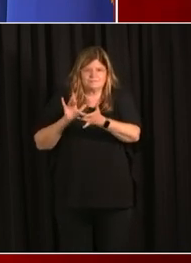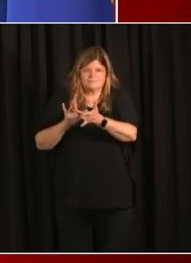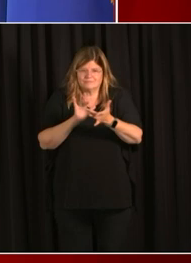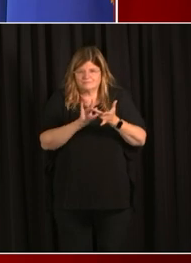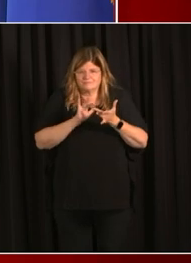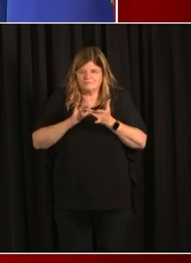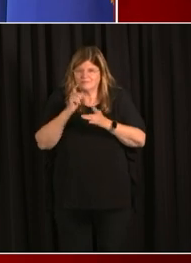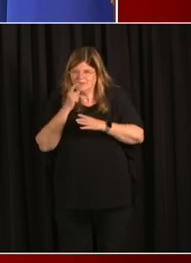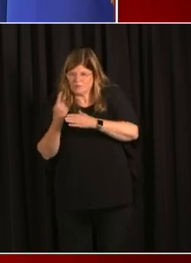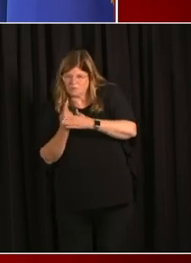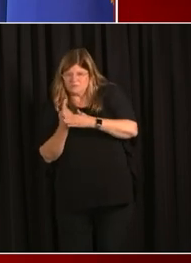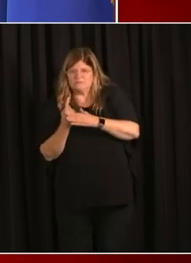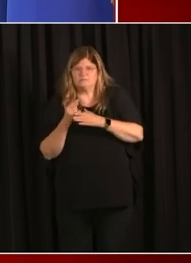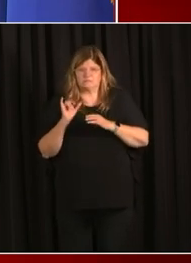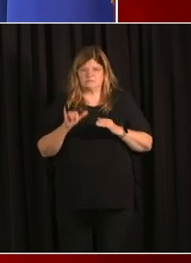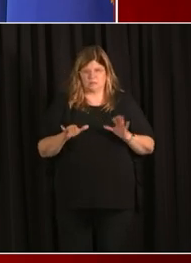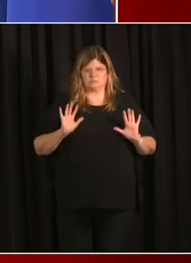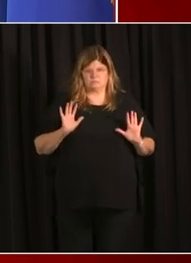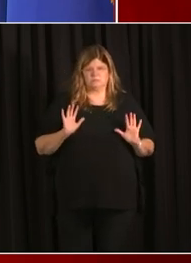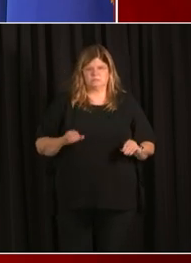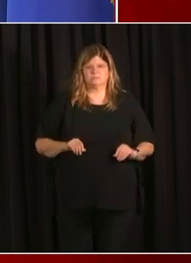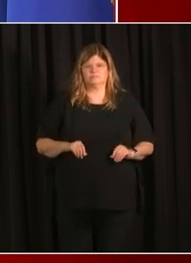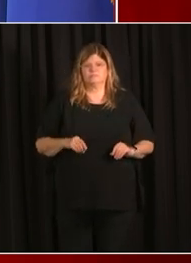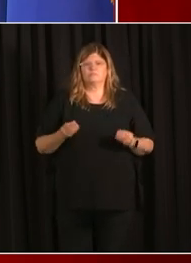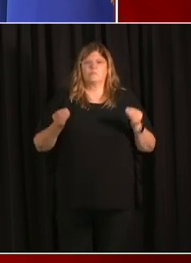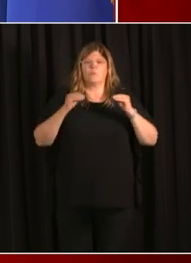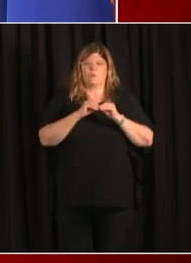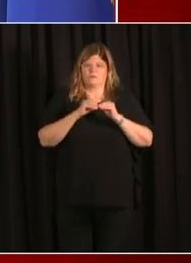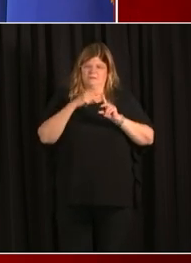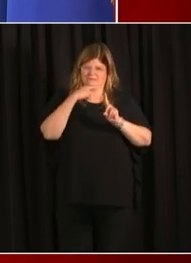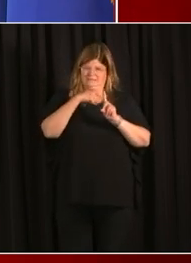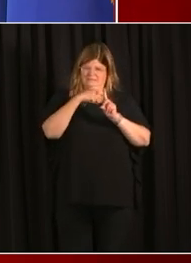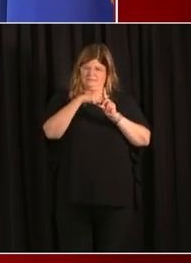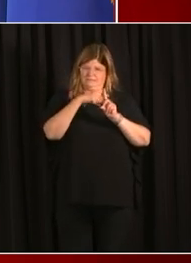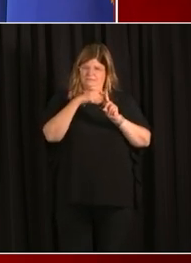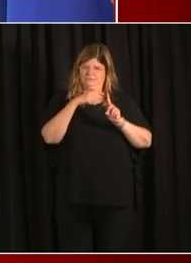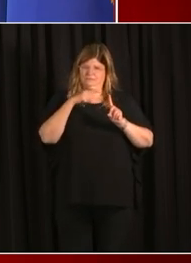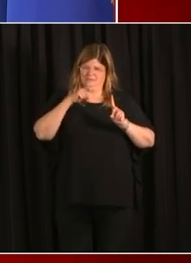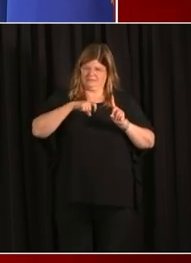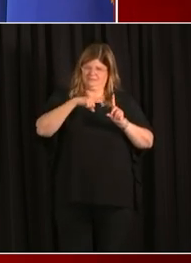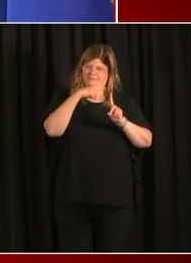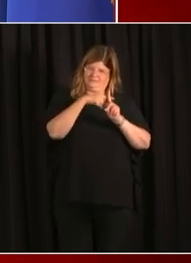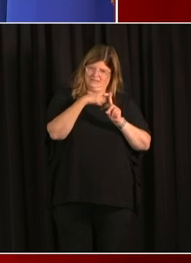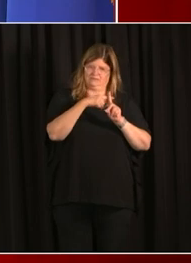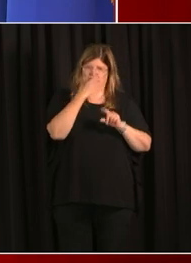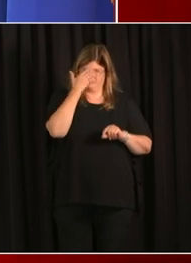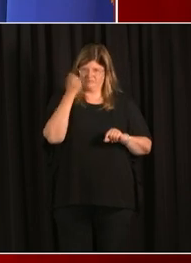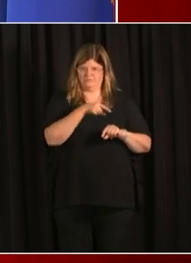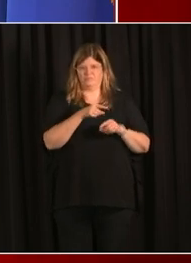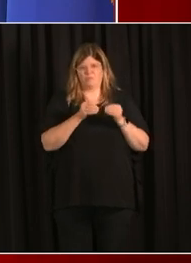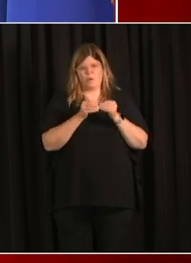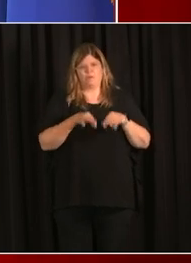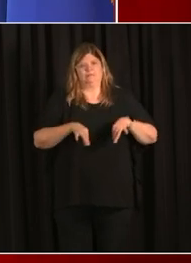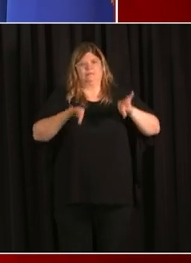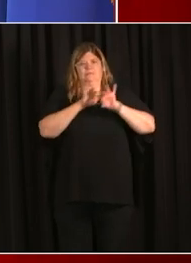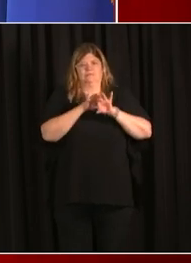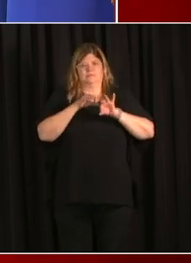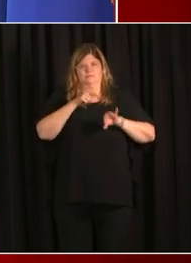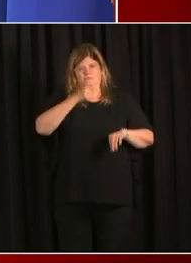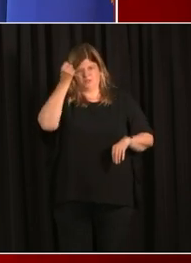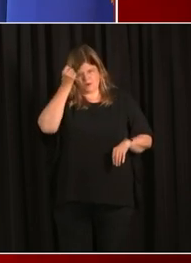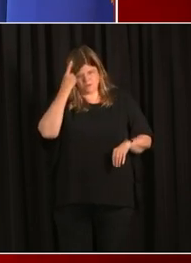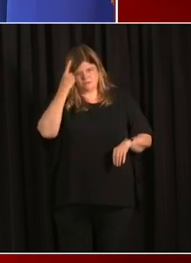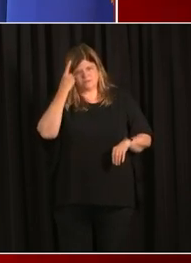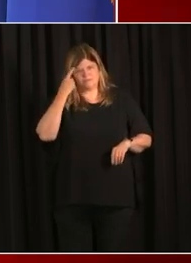to quarantine. But we're focused more on these metrics because of the critical need to have people understand we can't